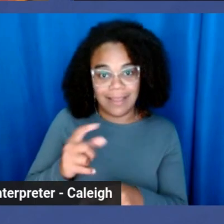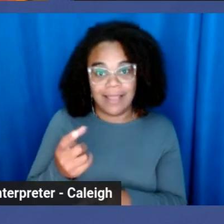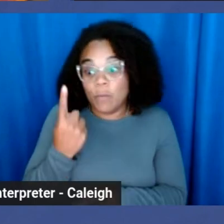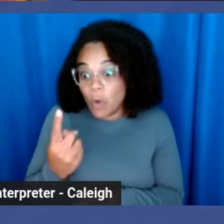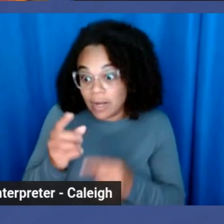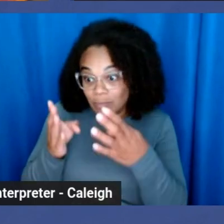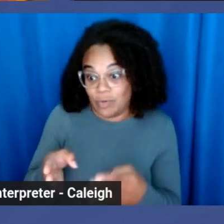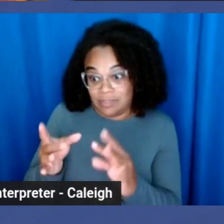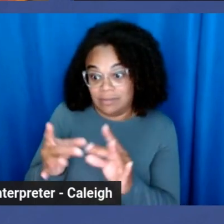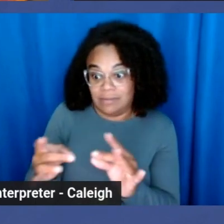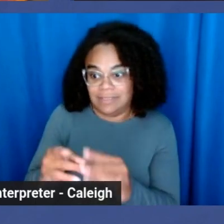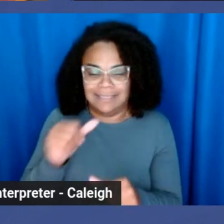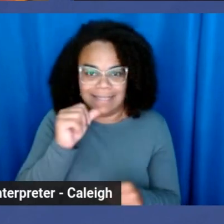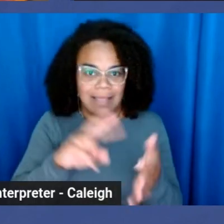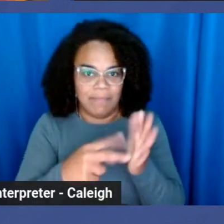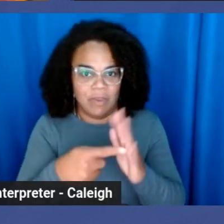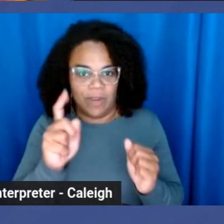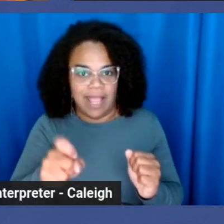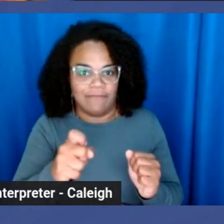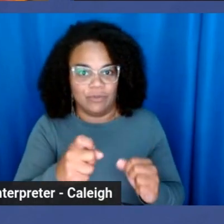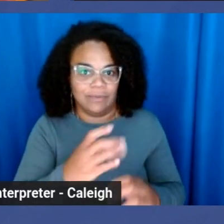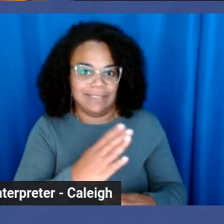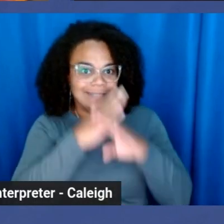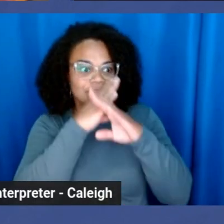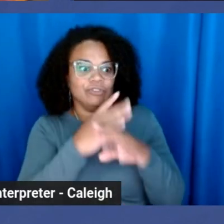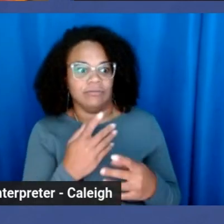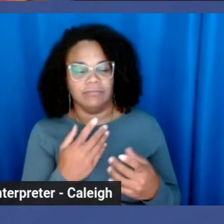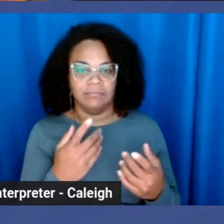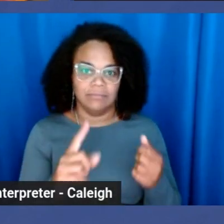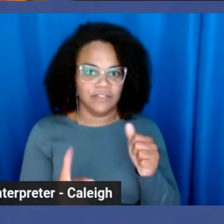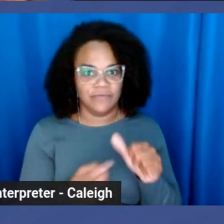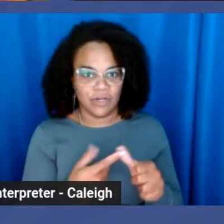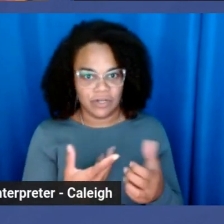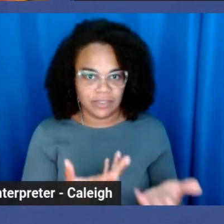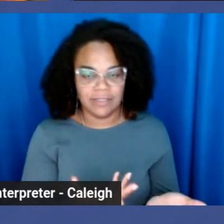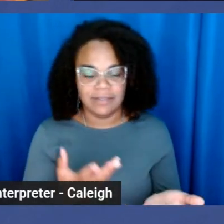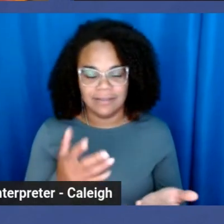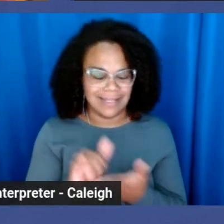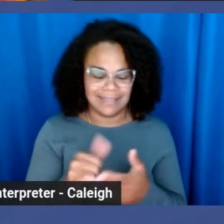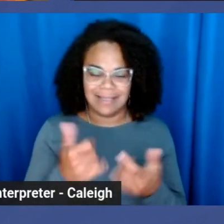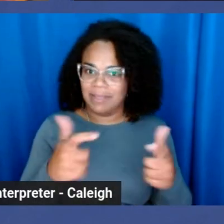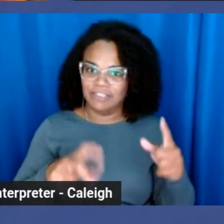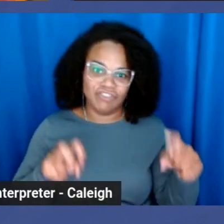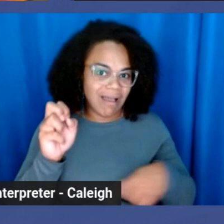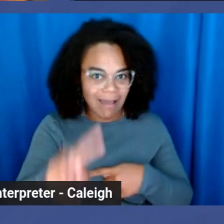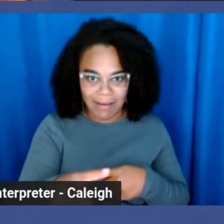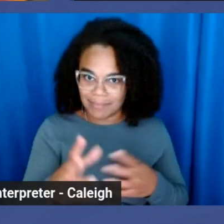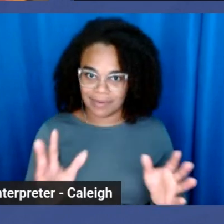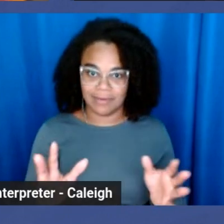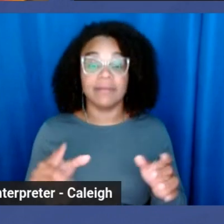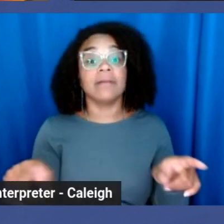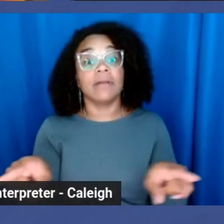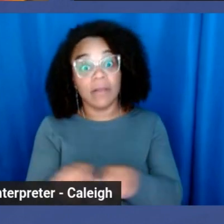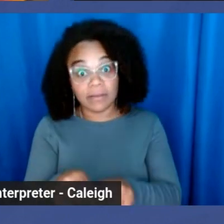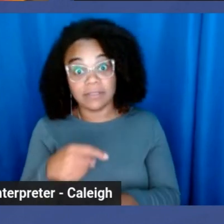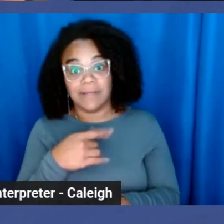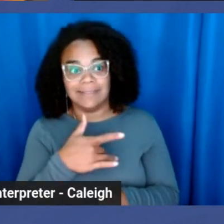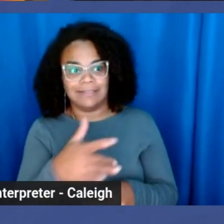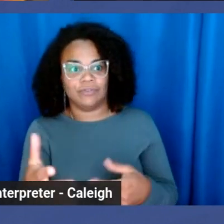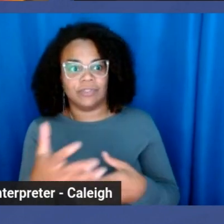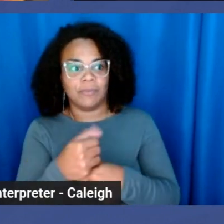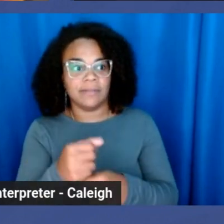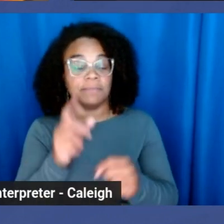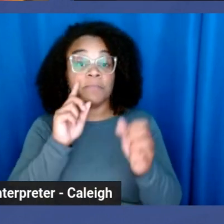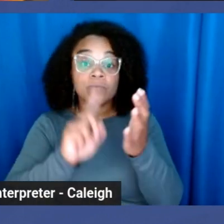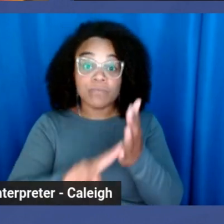need to censor the First Amendment, right? Like, of course, that's a huge jump. Another thing that I kind of summarize a lot is research